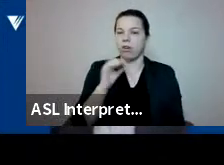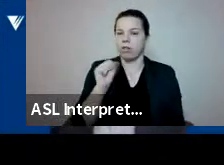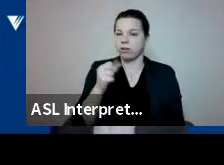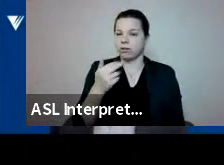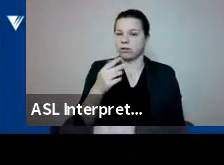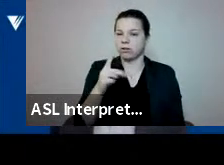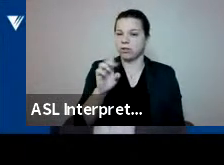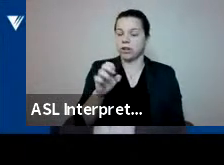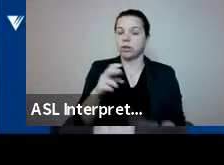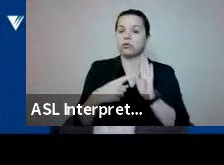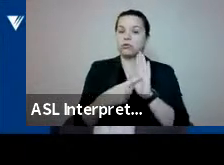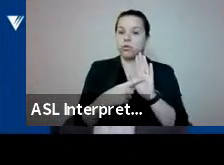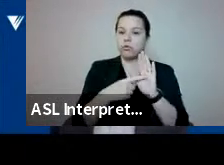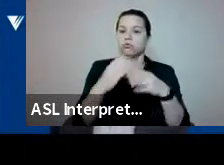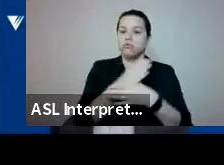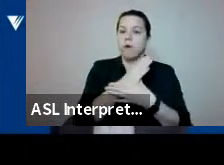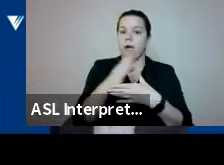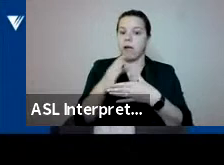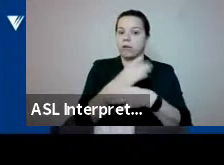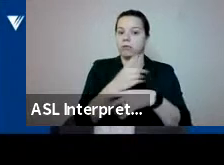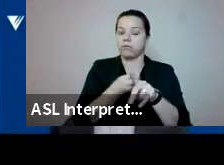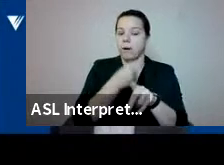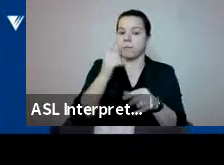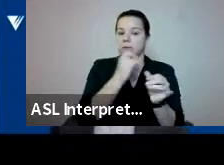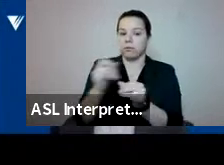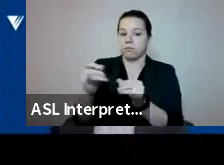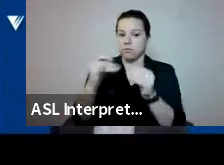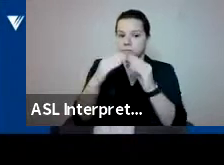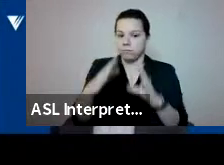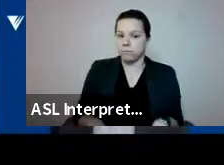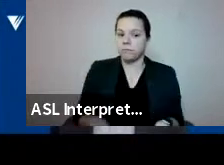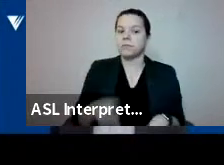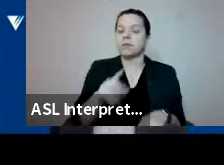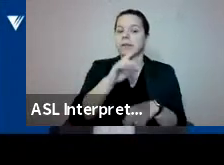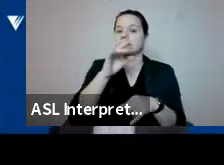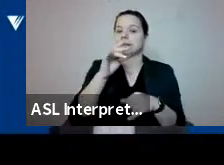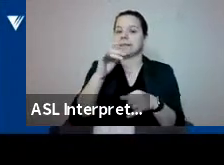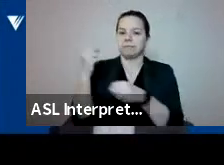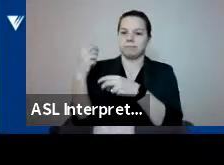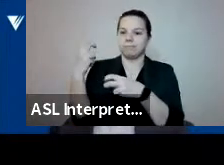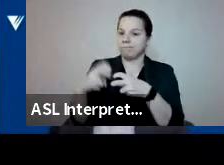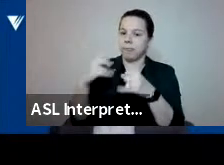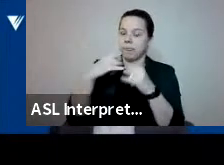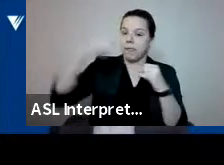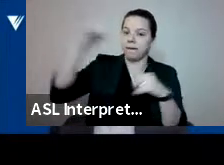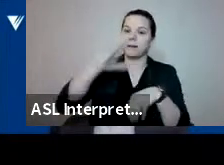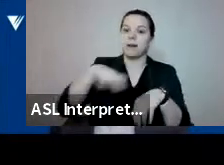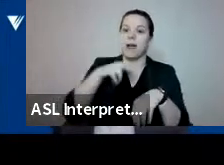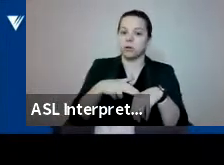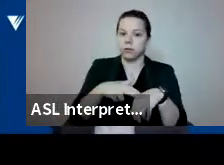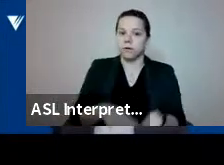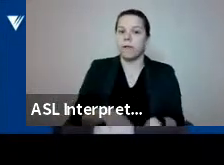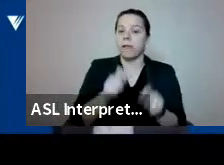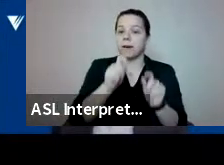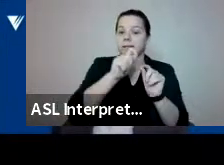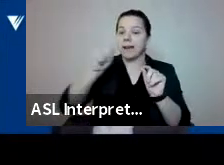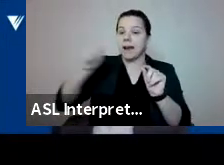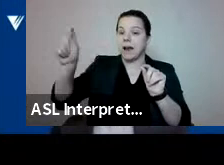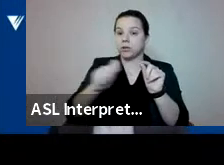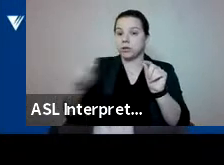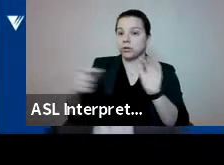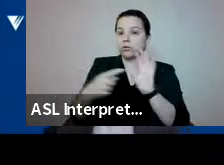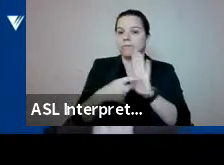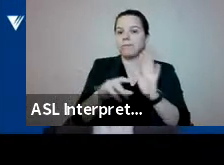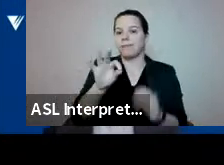from the 20 individual airports. The solid line is the national curve, while the dashed lines show the 95% confidence intervals for the